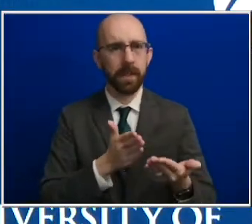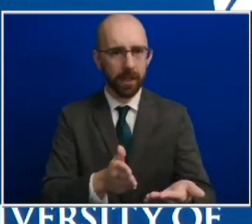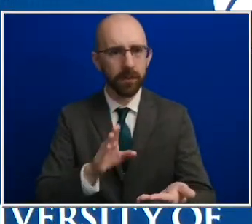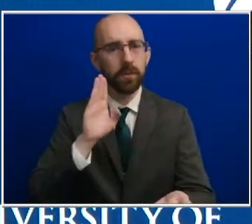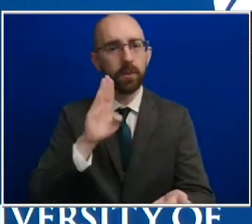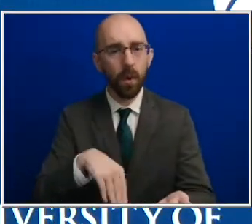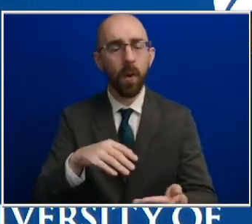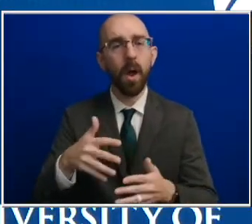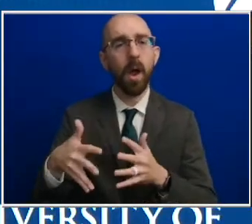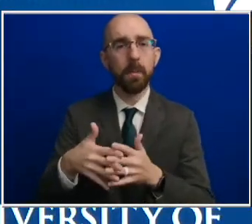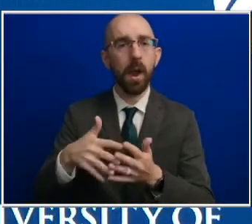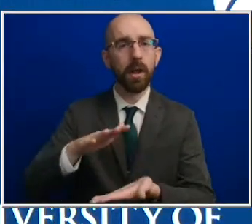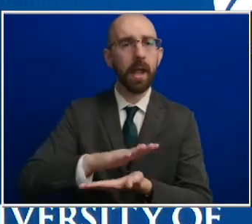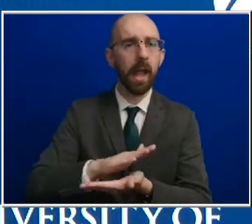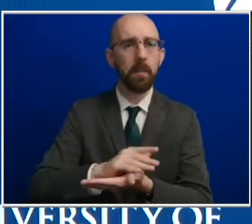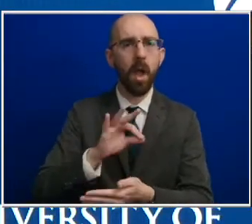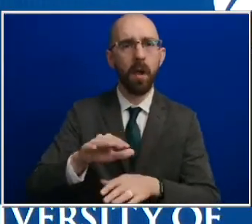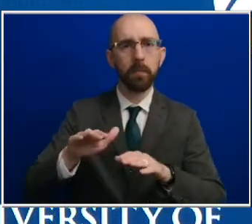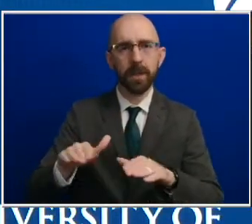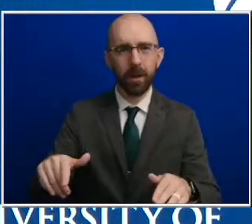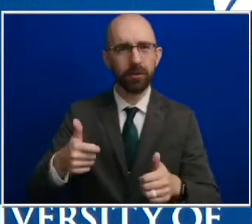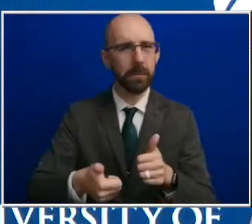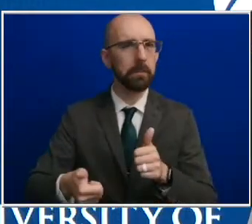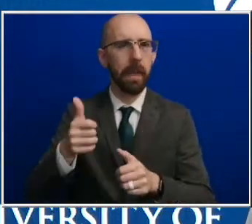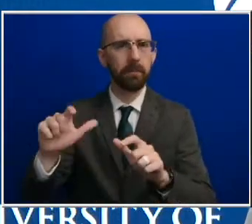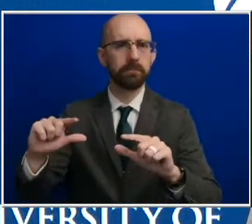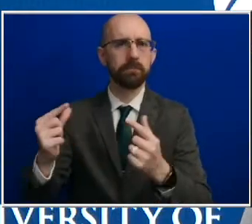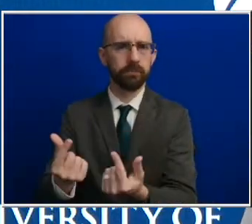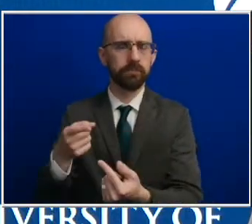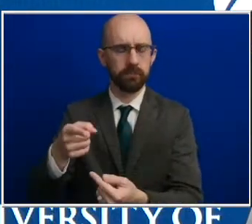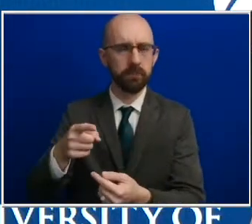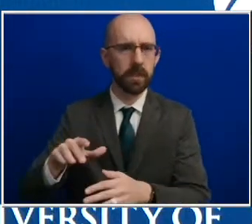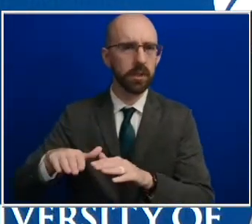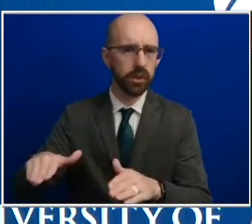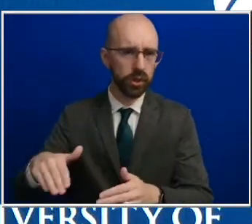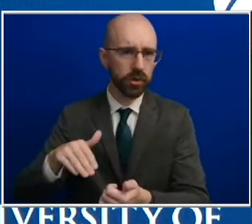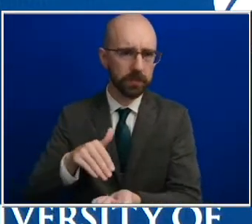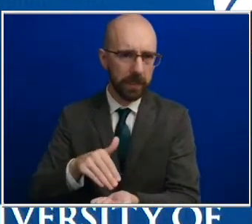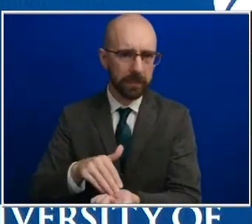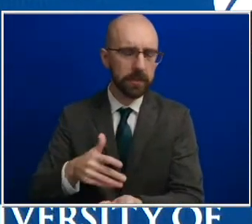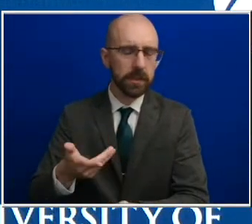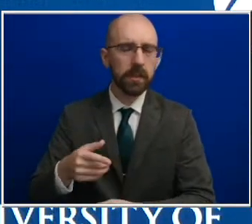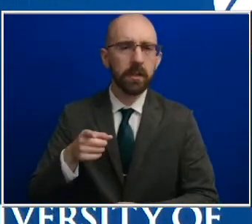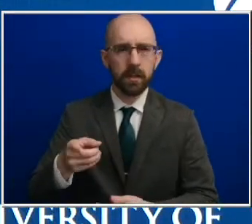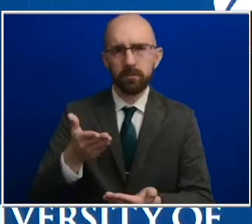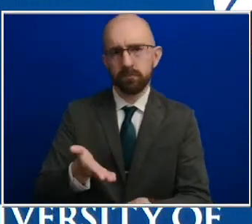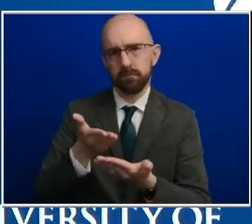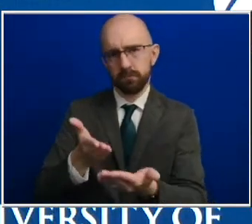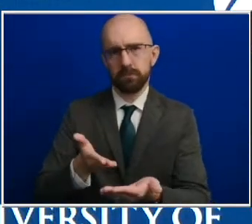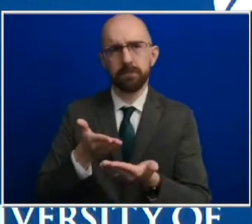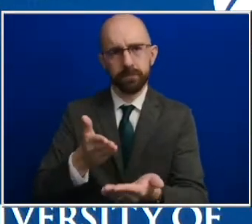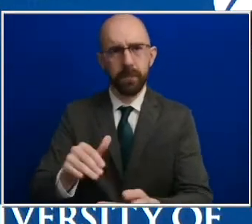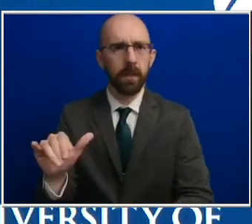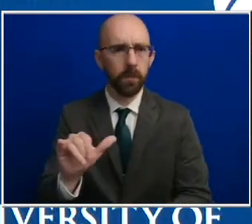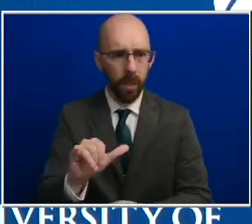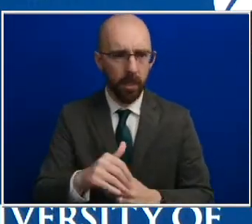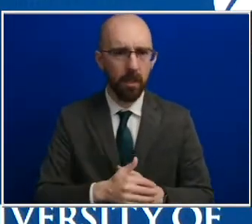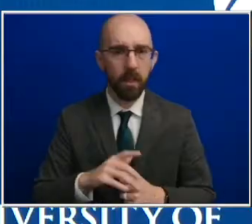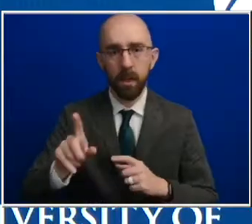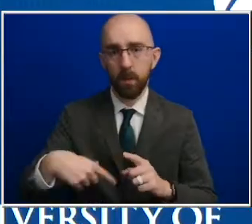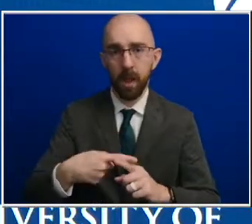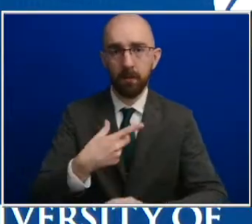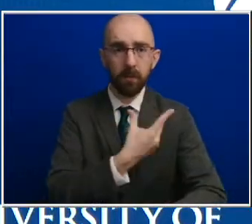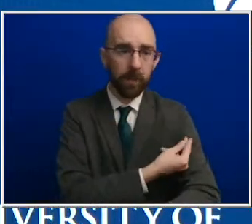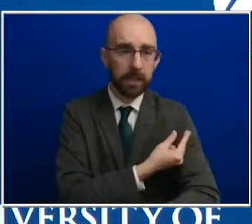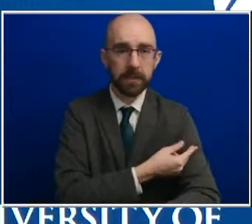of Pediatrics, which is the main body of pediatric medicine, has made their recommendations as well. Once those vaccines are available,